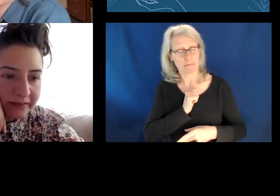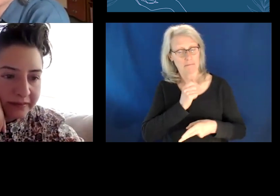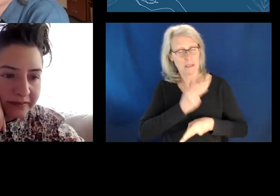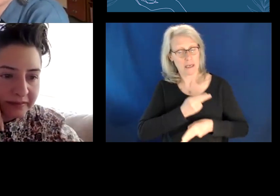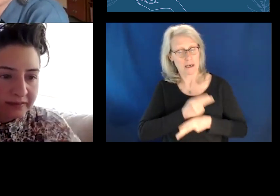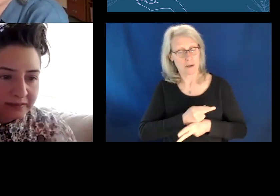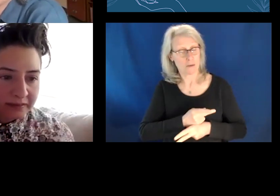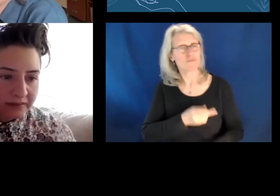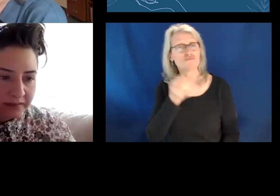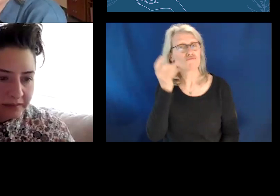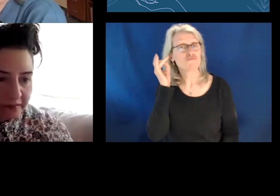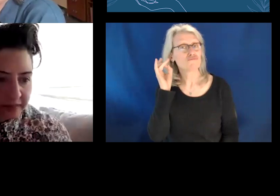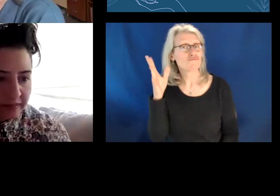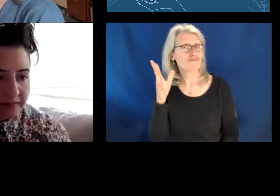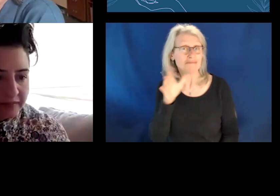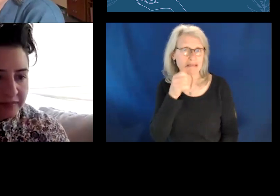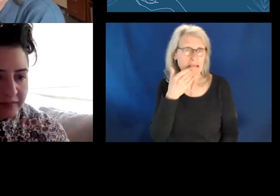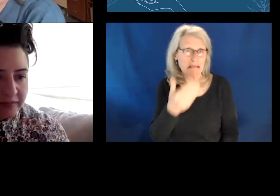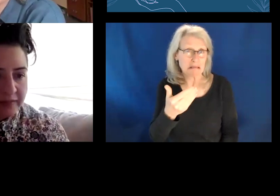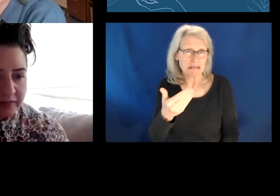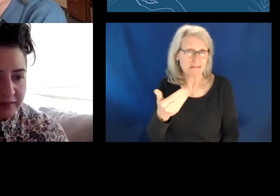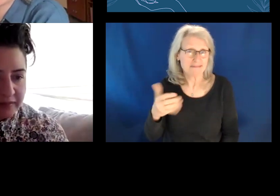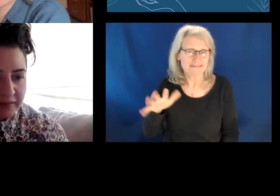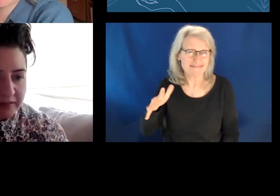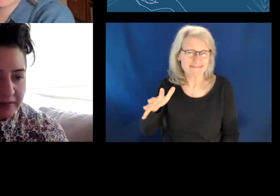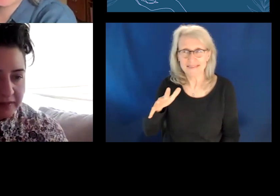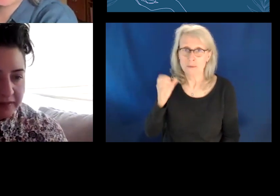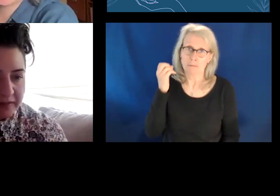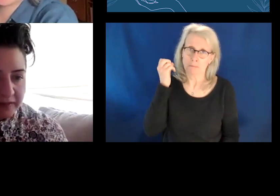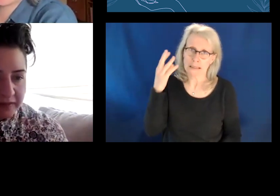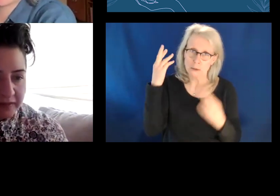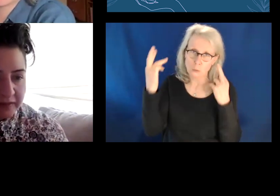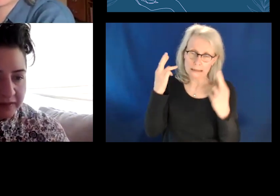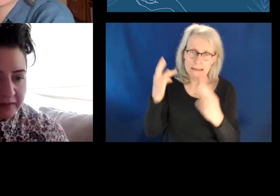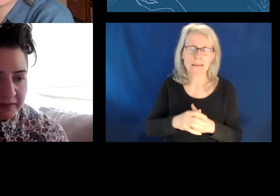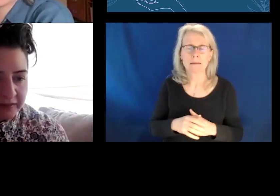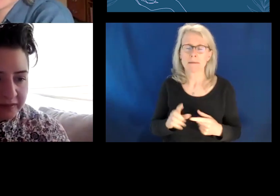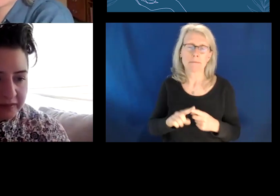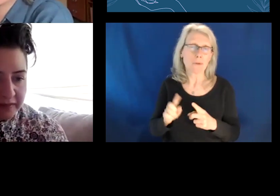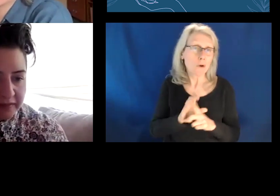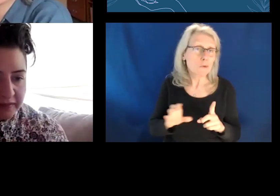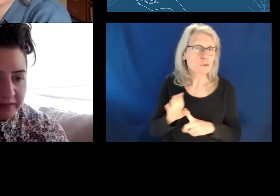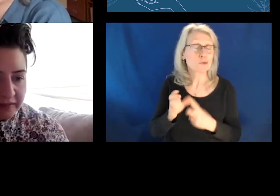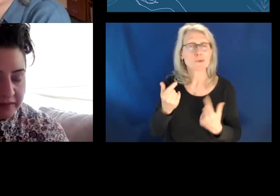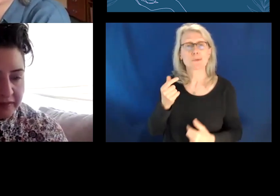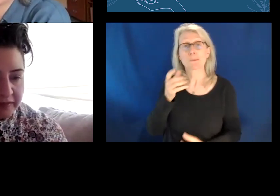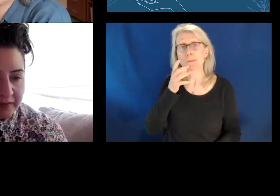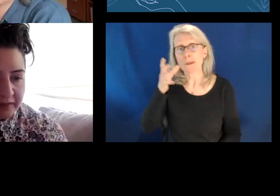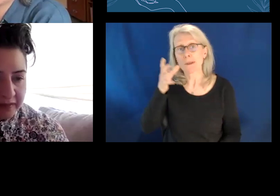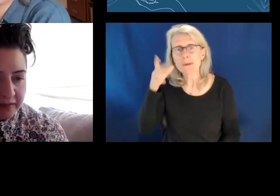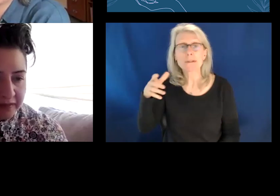reasons. Part of it is as well cultural and generational, coming from Hong